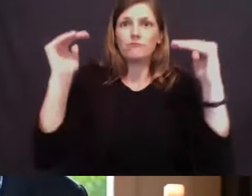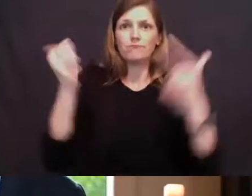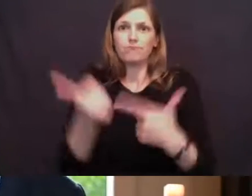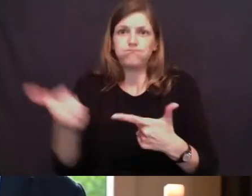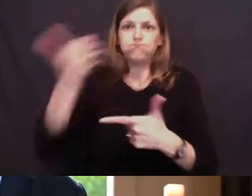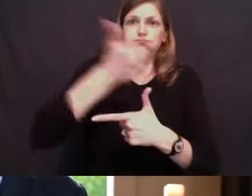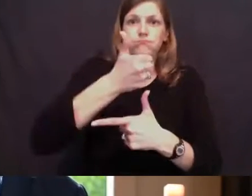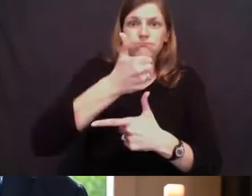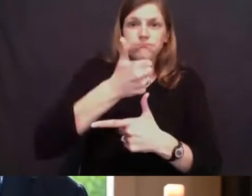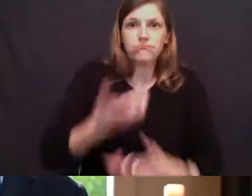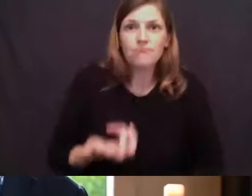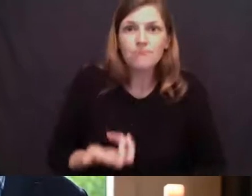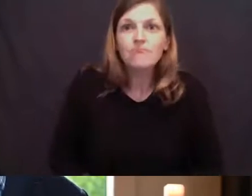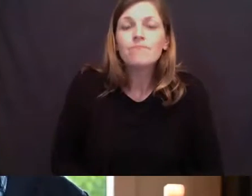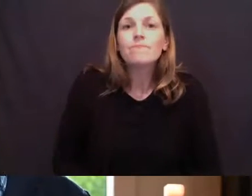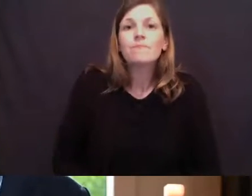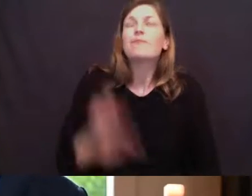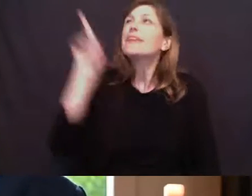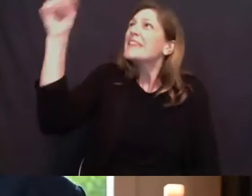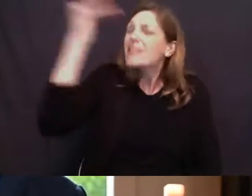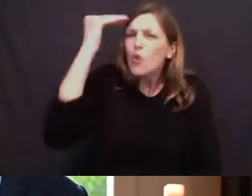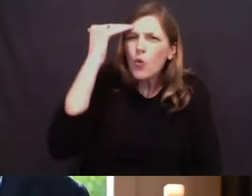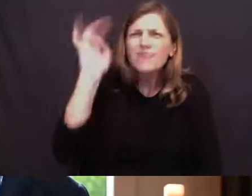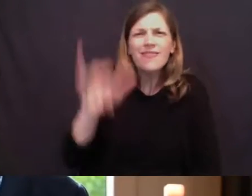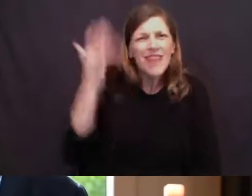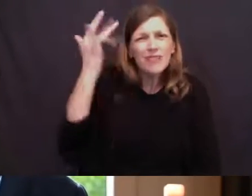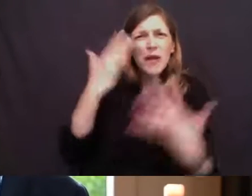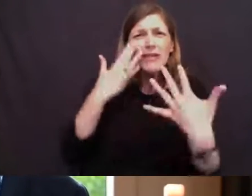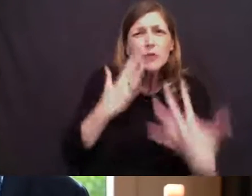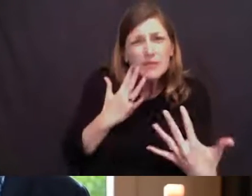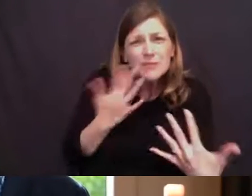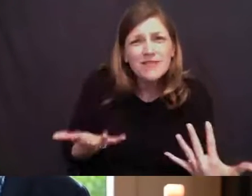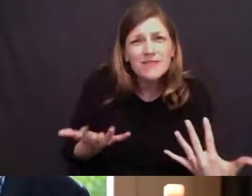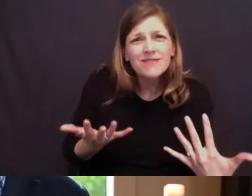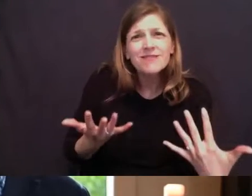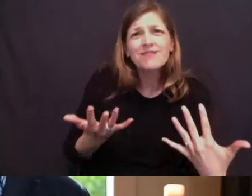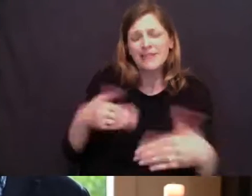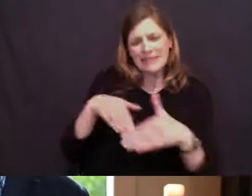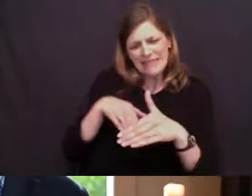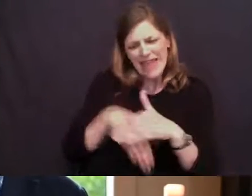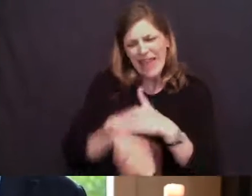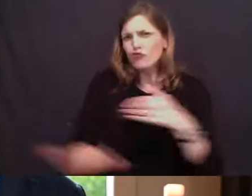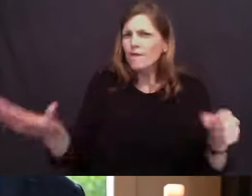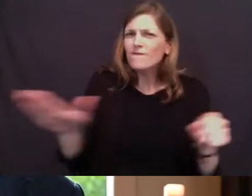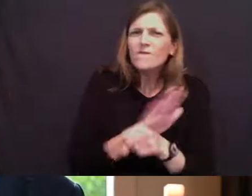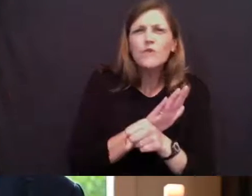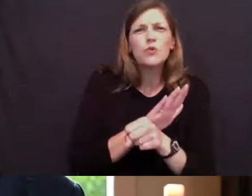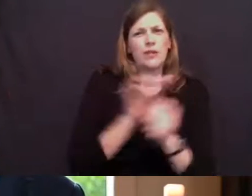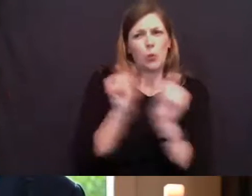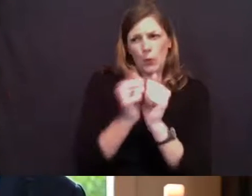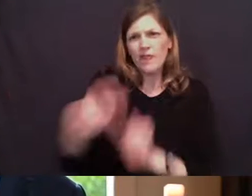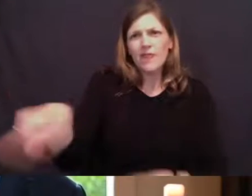life. He knows, and that's why he weeps. He's entered fully into this.